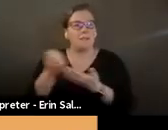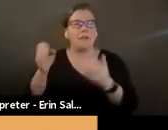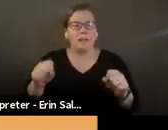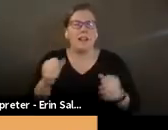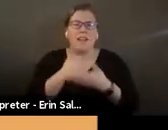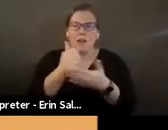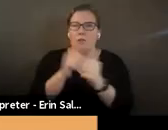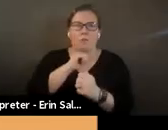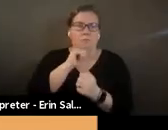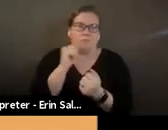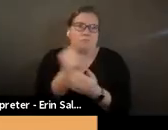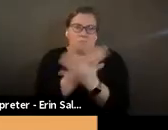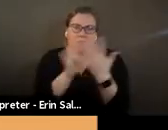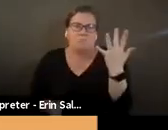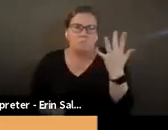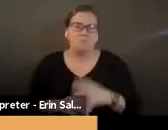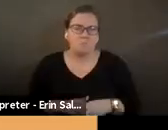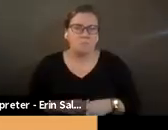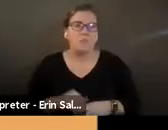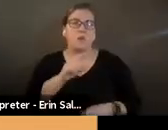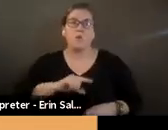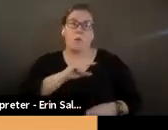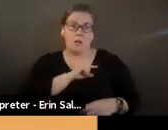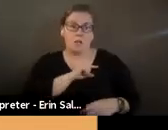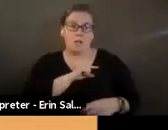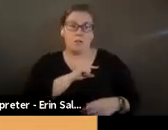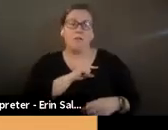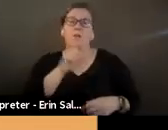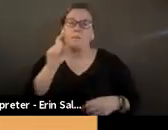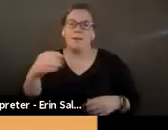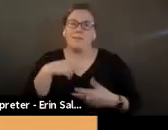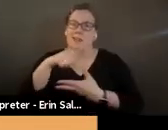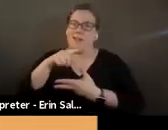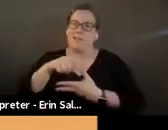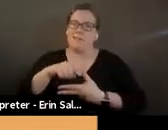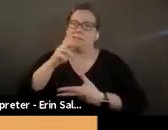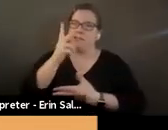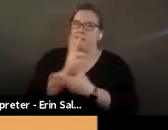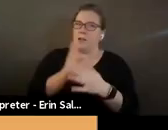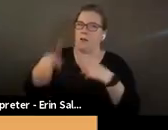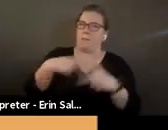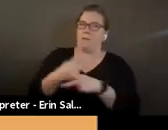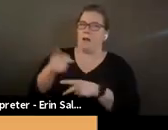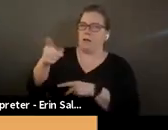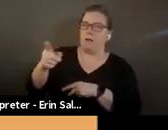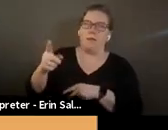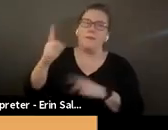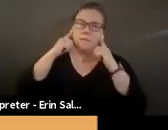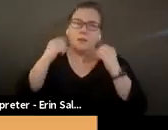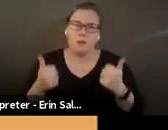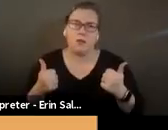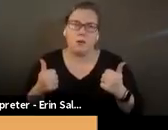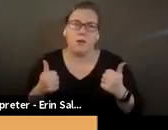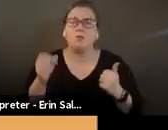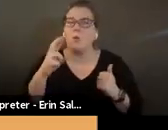of that. So to qualify, you do have to have one of those, though. You do have to have hearing loss or